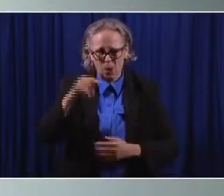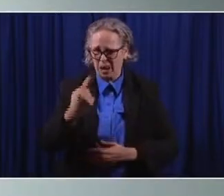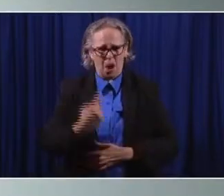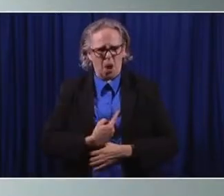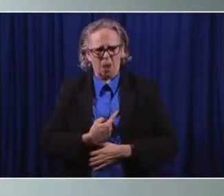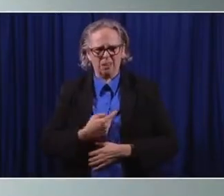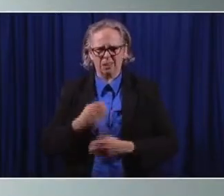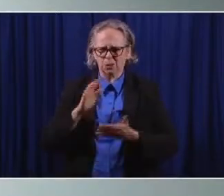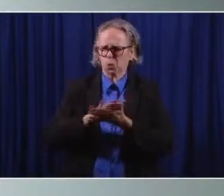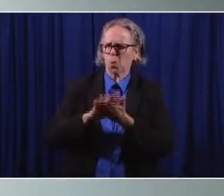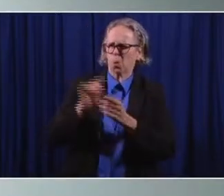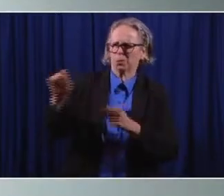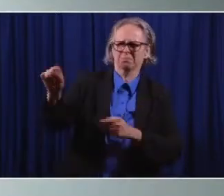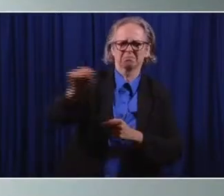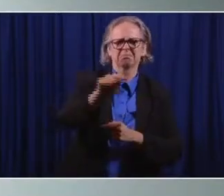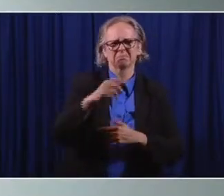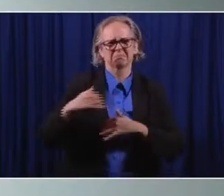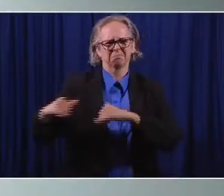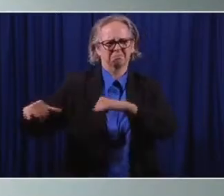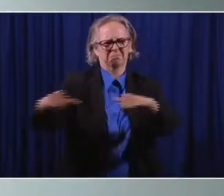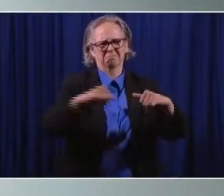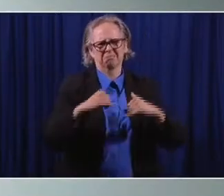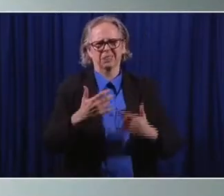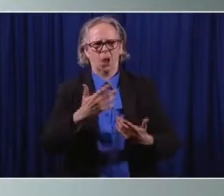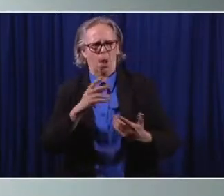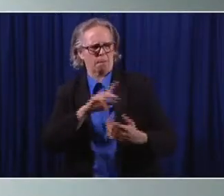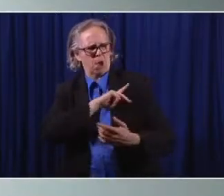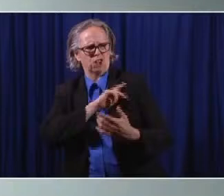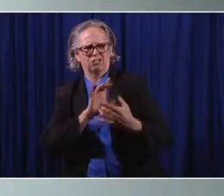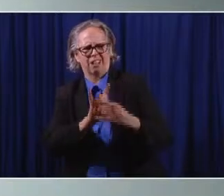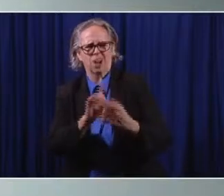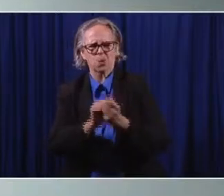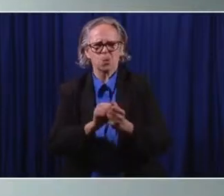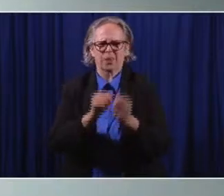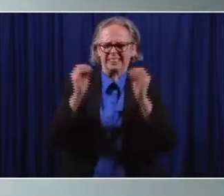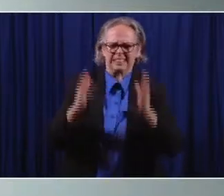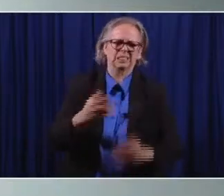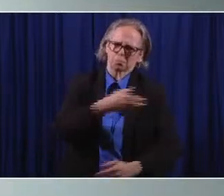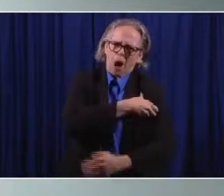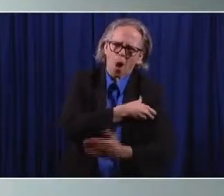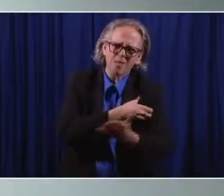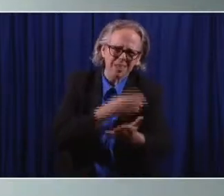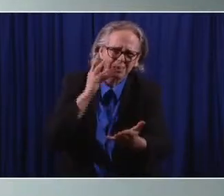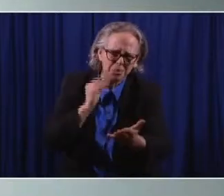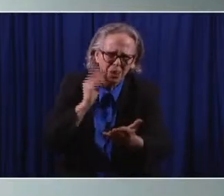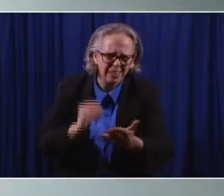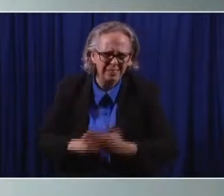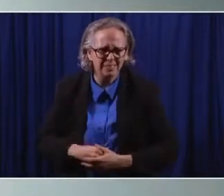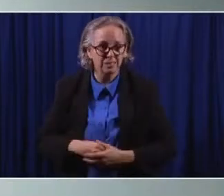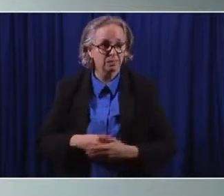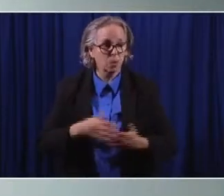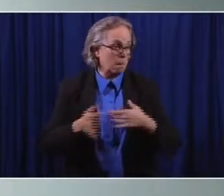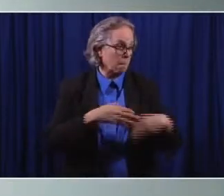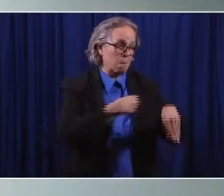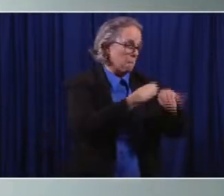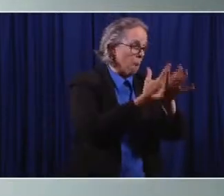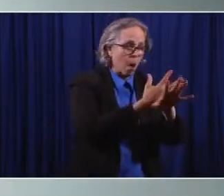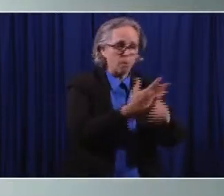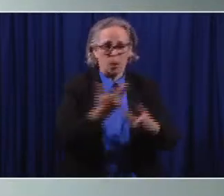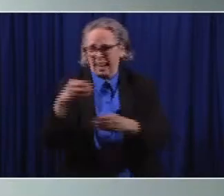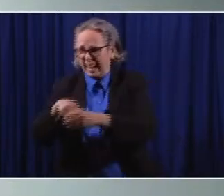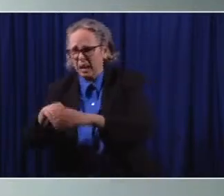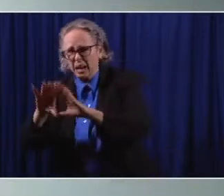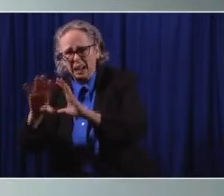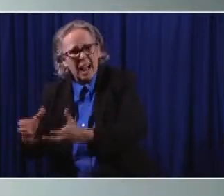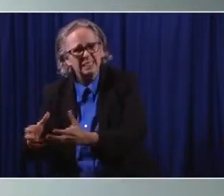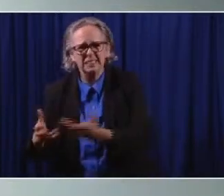is extremely important. But we understand that we have to move our students forward no matter if they're remote or if they're in school. And our staff